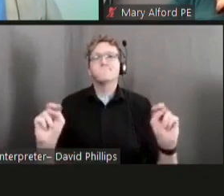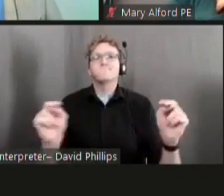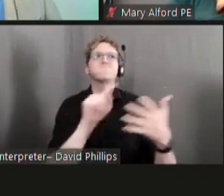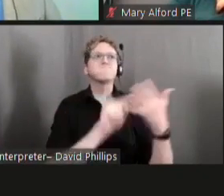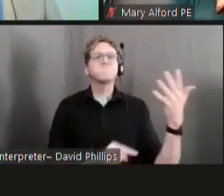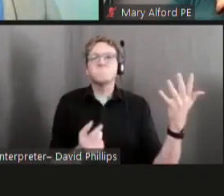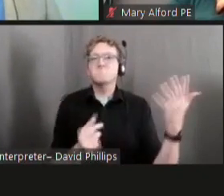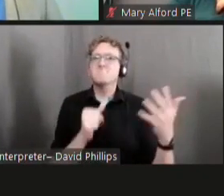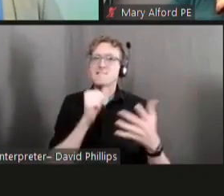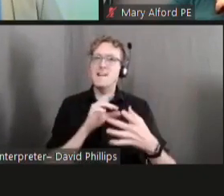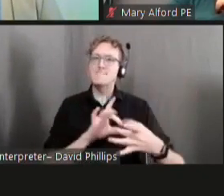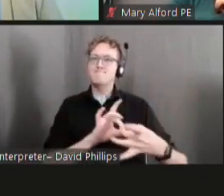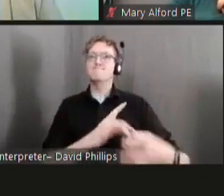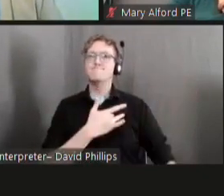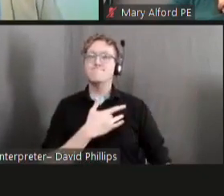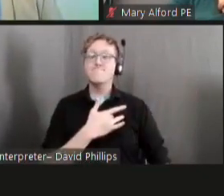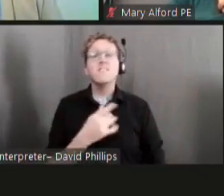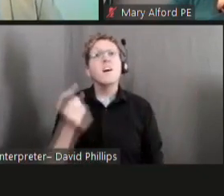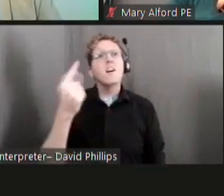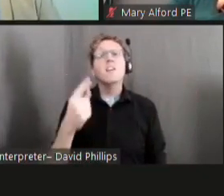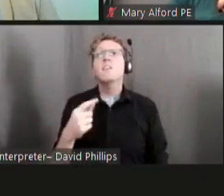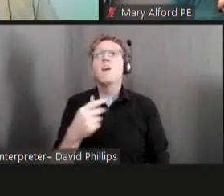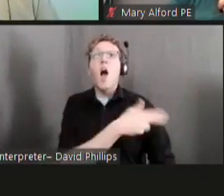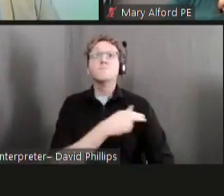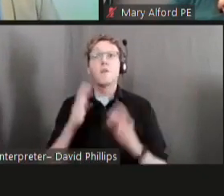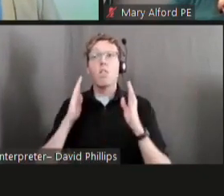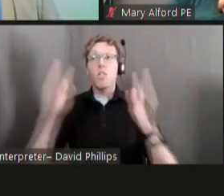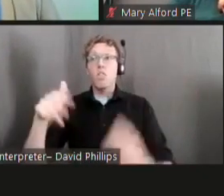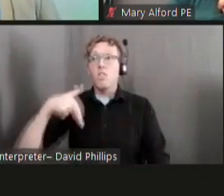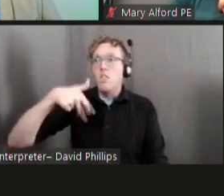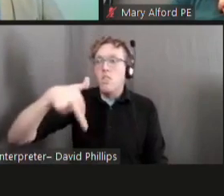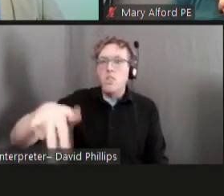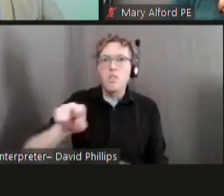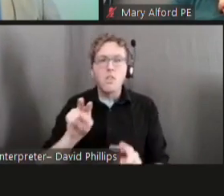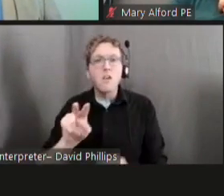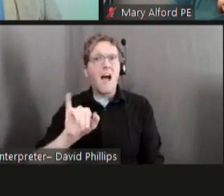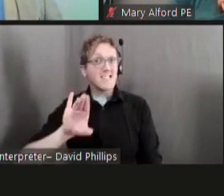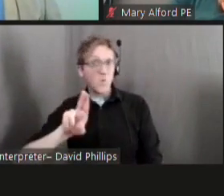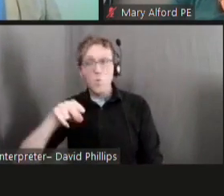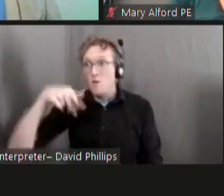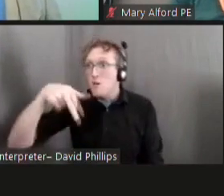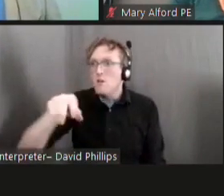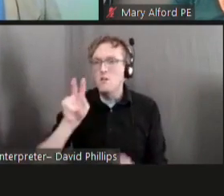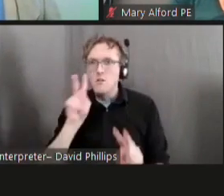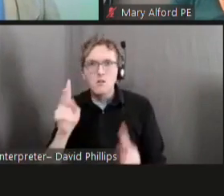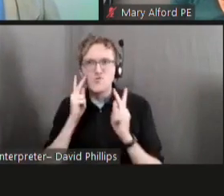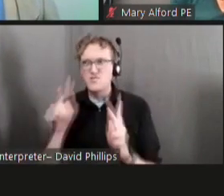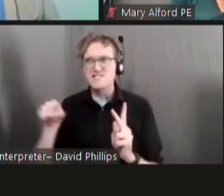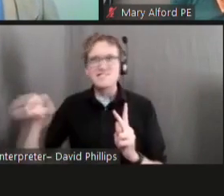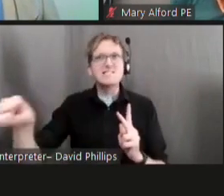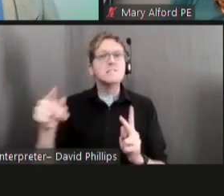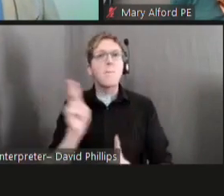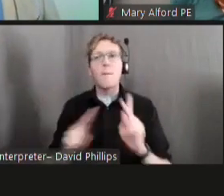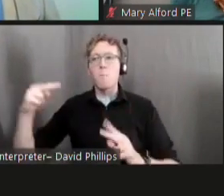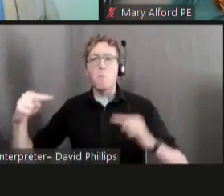depersonalized. But take one walk through the hospital, one walk through the ICU, and you can see the real impact that this is taking. Many